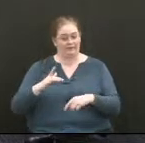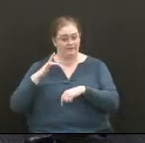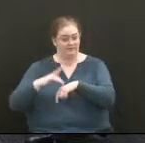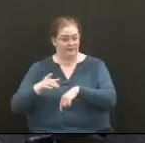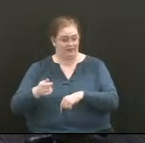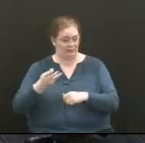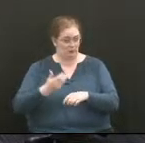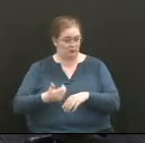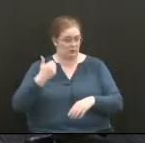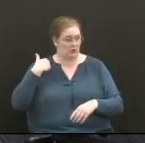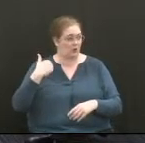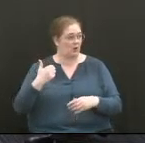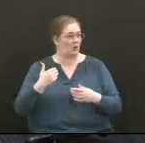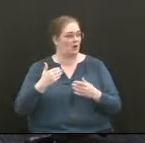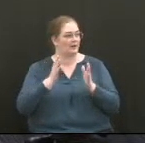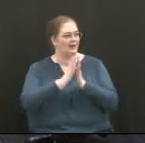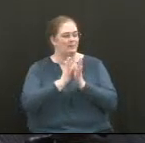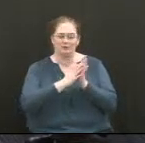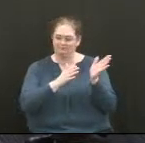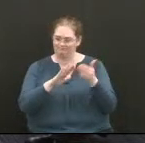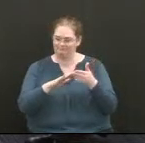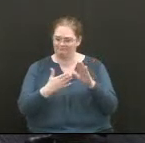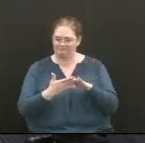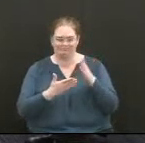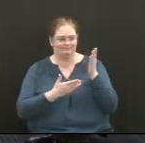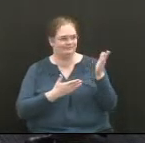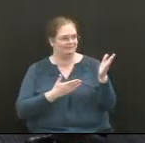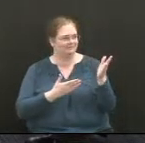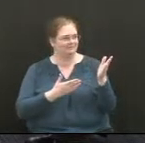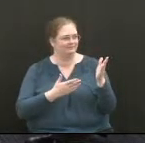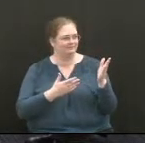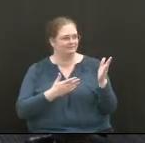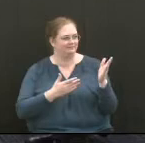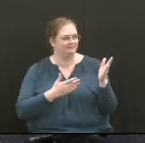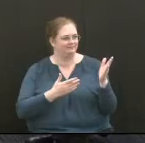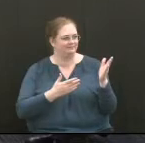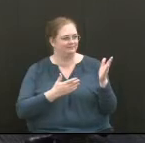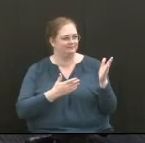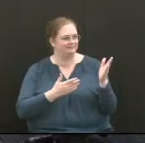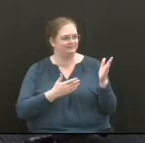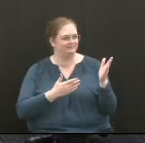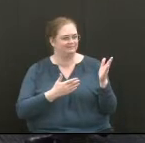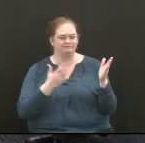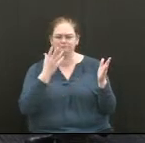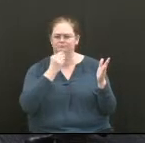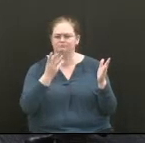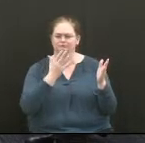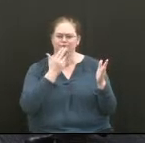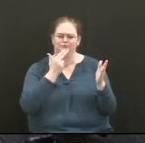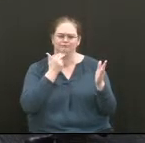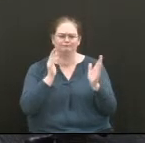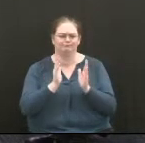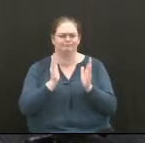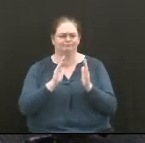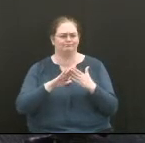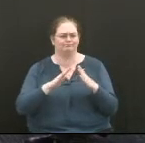years ago and got a book from there. There's a town, Oscula Picerno, which is a beautiful little town of